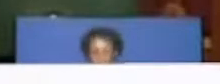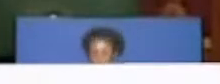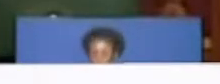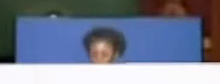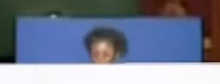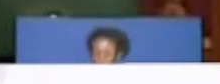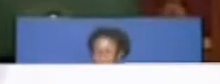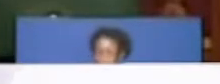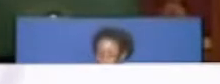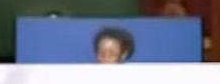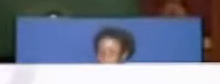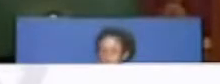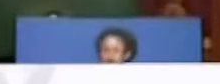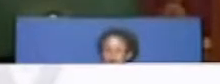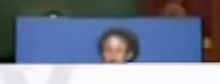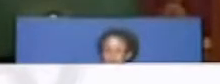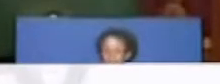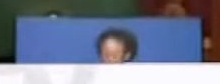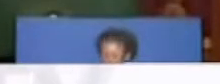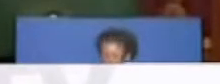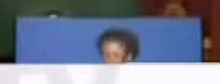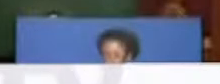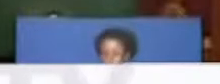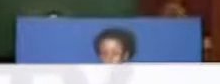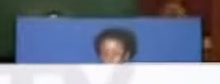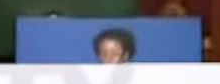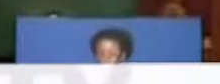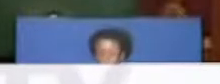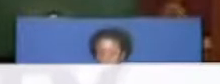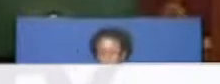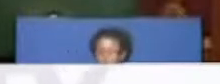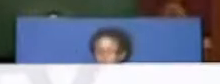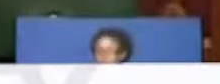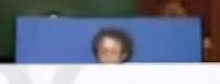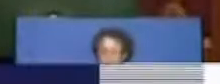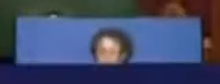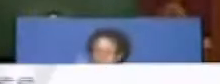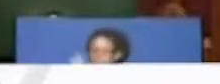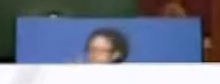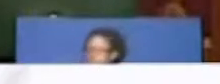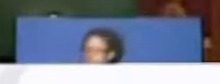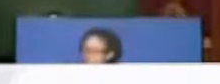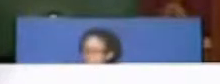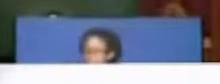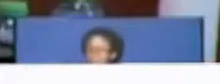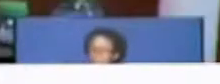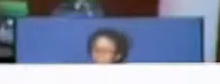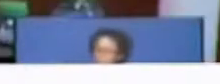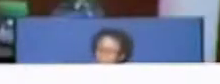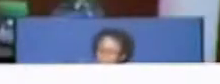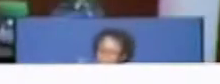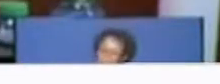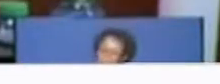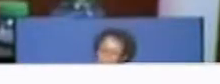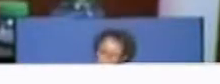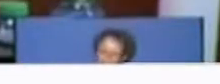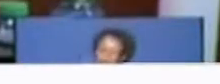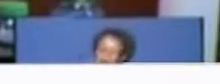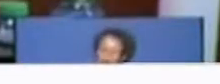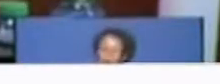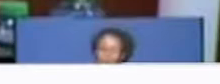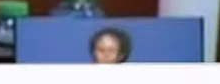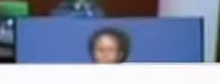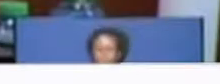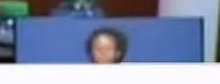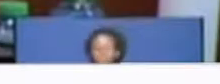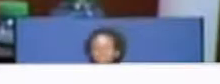new normal, citizens do not fight for liberties, they scramble for survival. When I